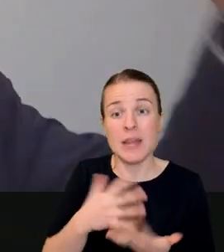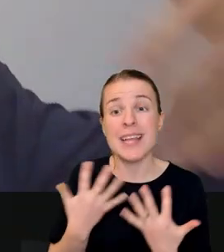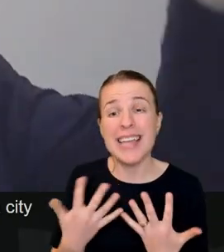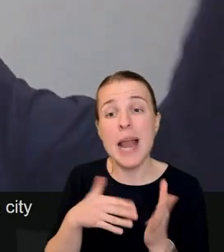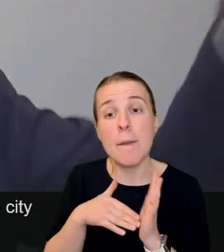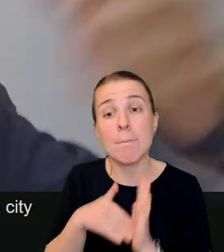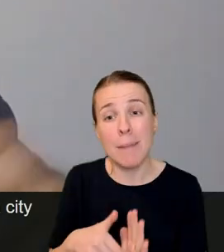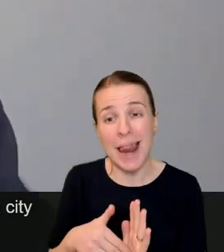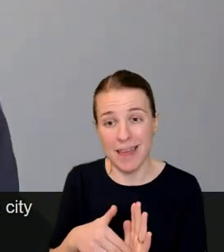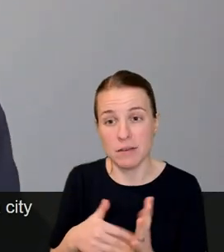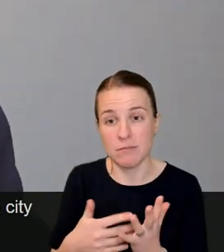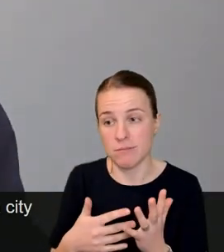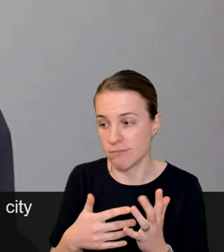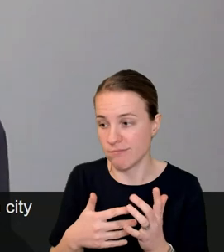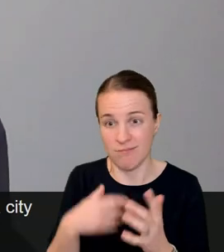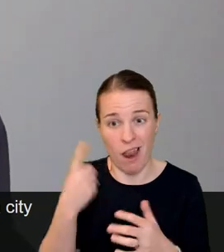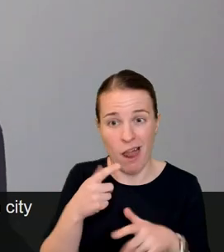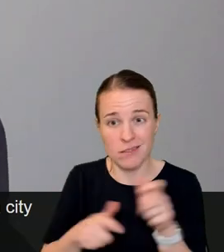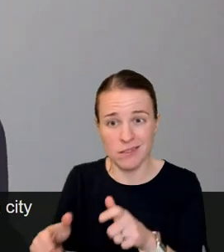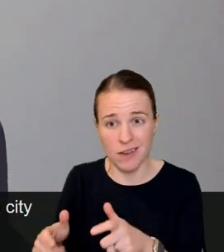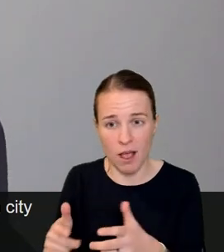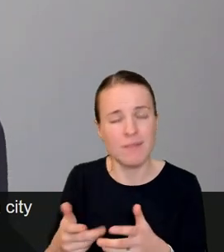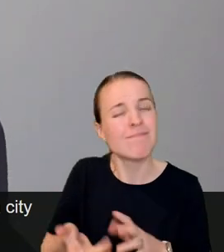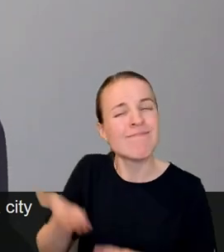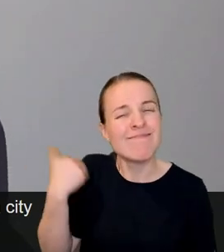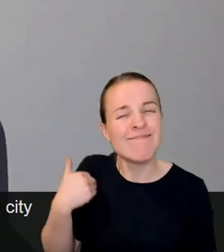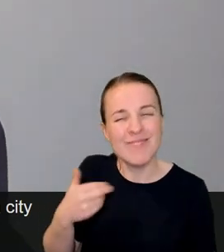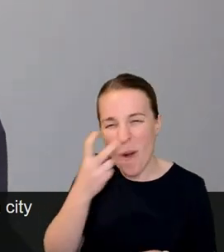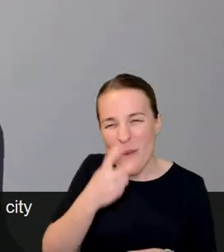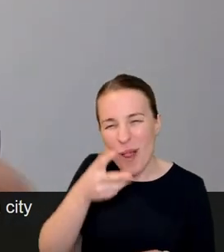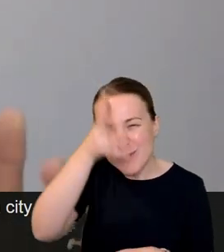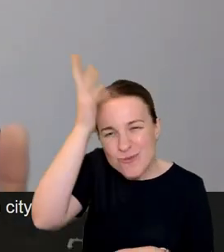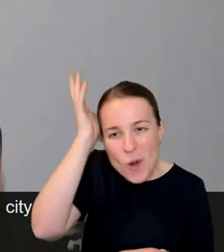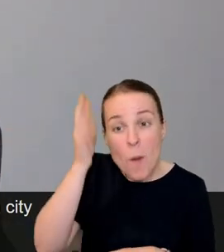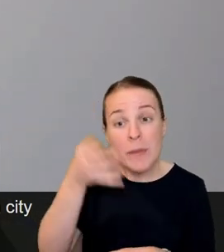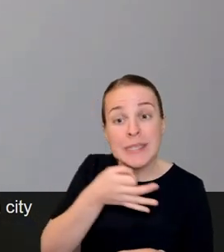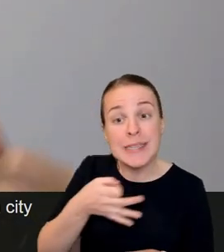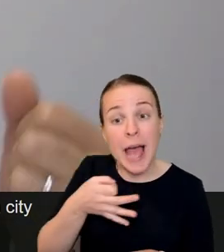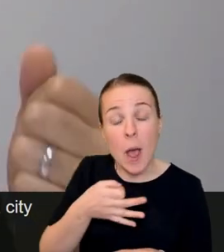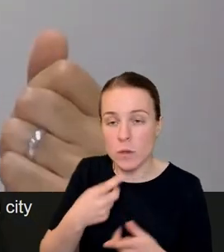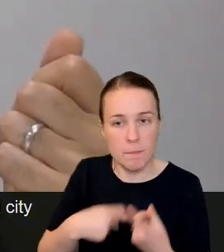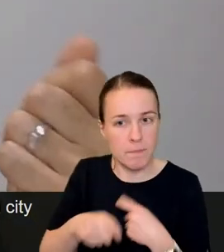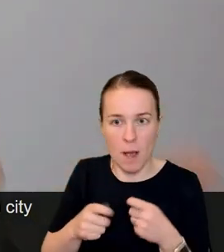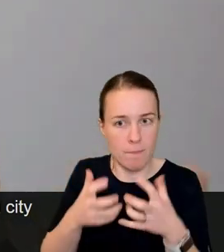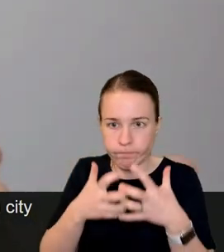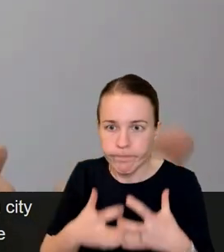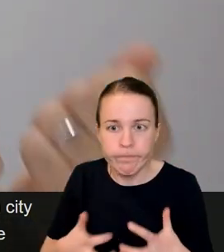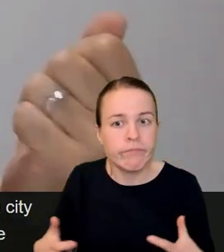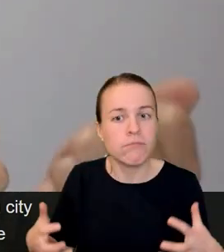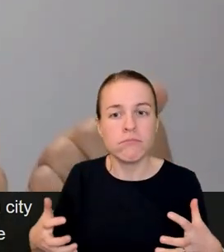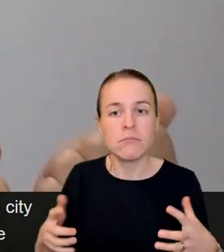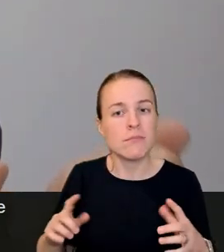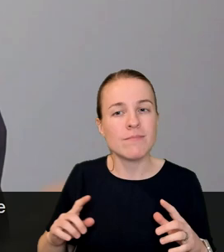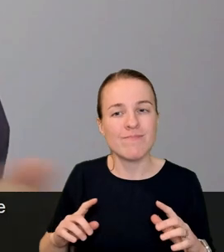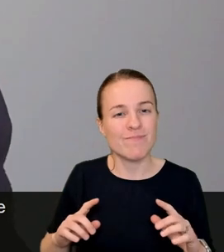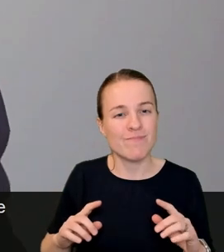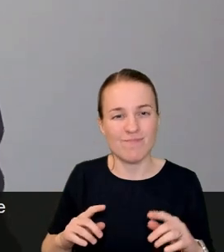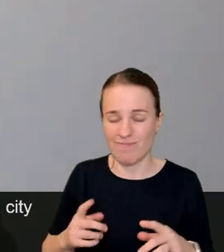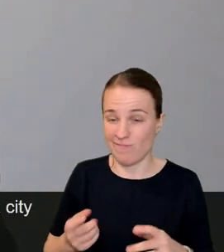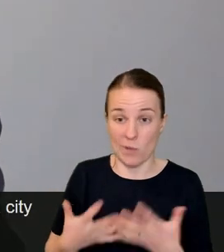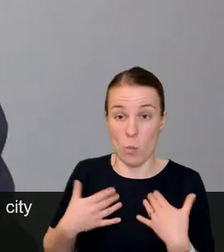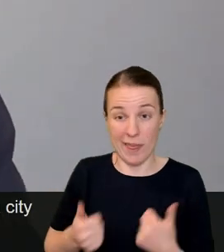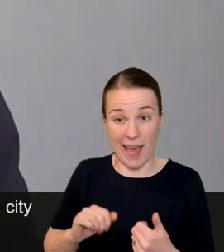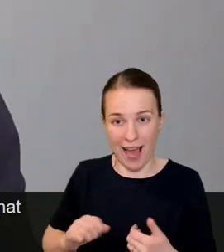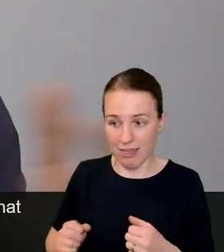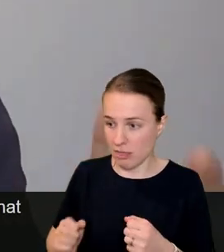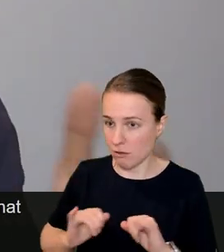that's expanded over the last 2,000 years. What we can't afford to have is one health crisis, COVID, replaced